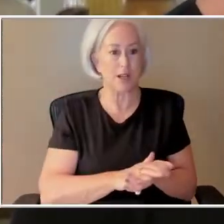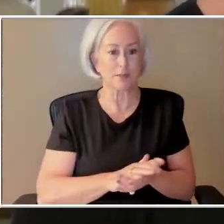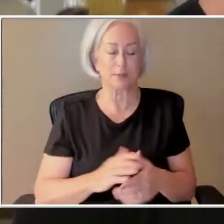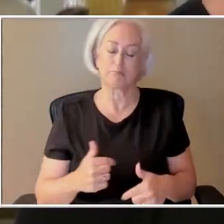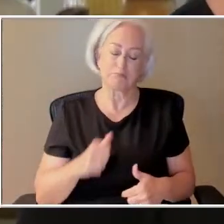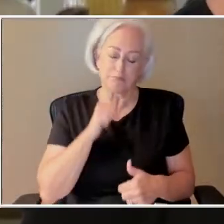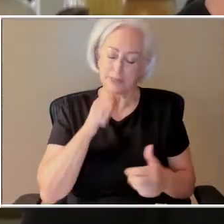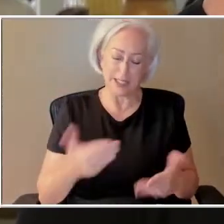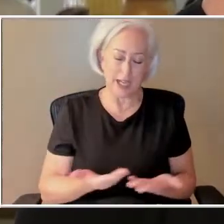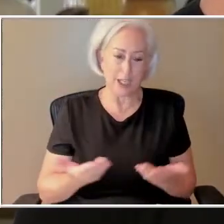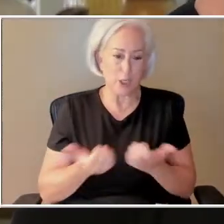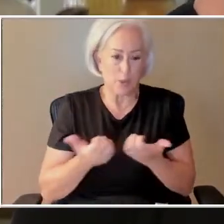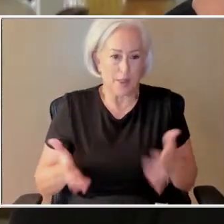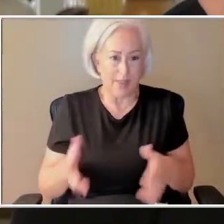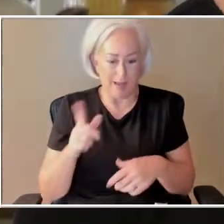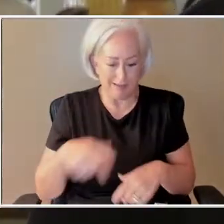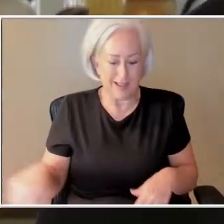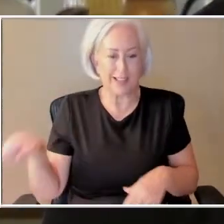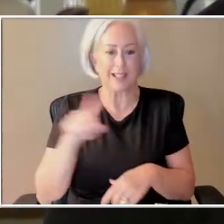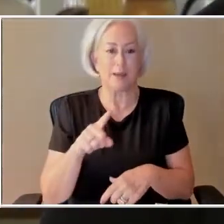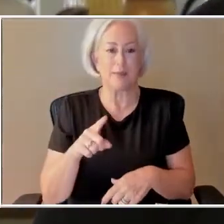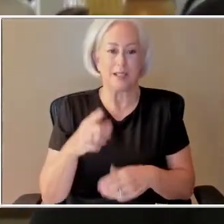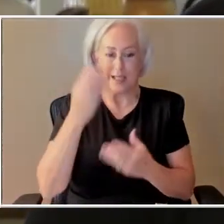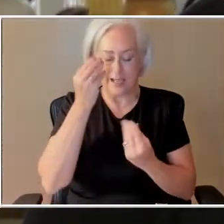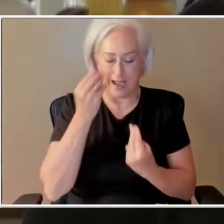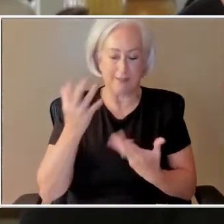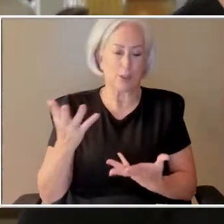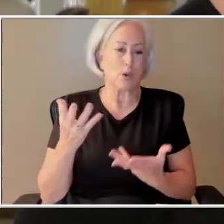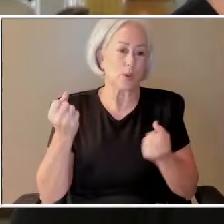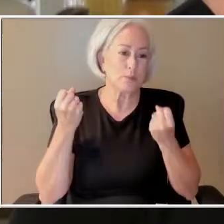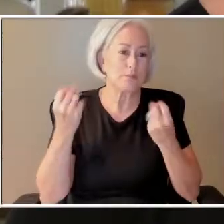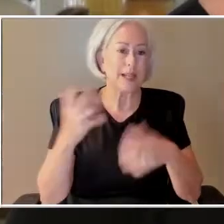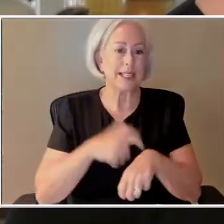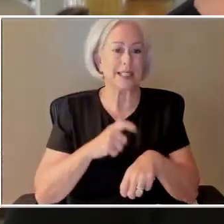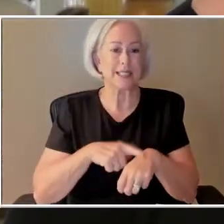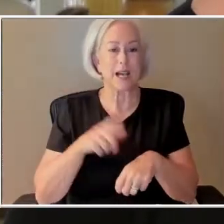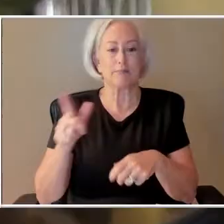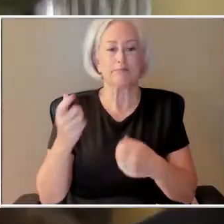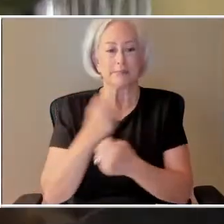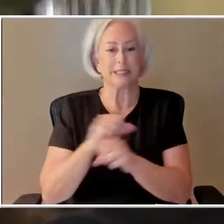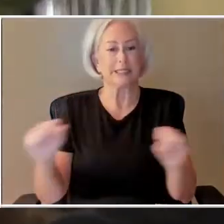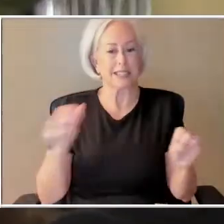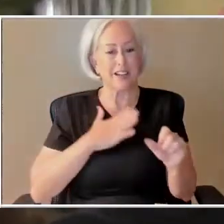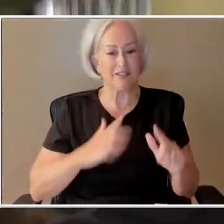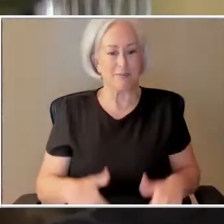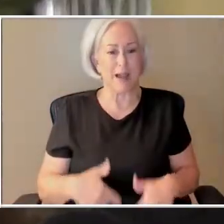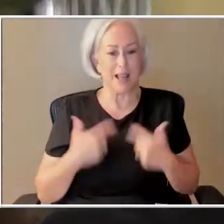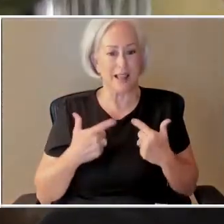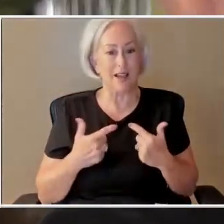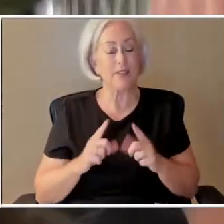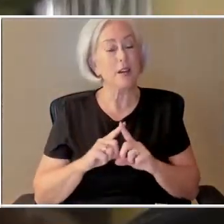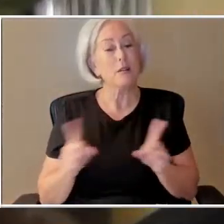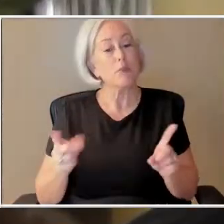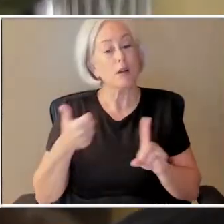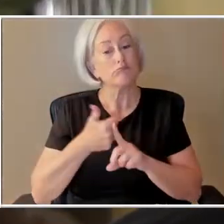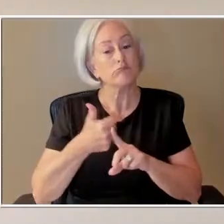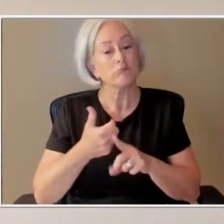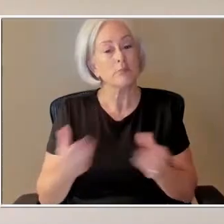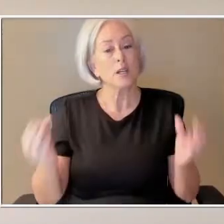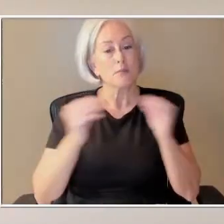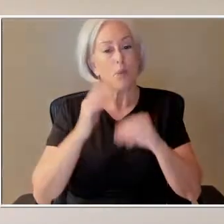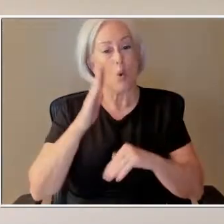I've said many times to him, you've saved my life. But she's more than a cancer survivor. She's an